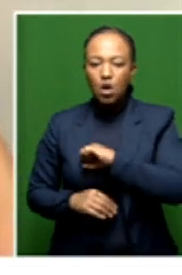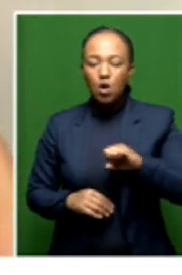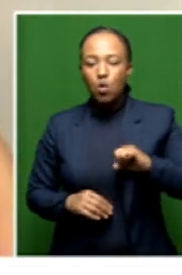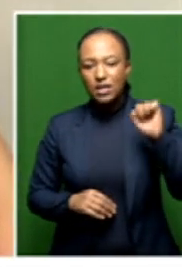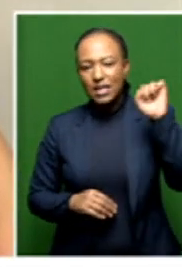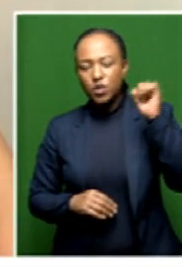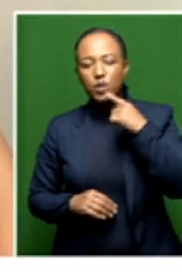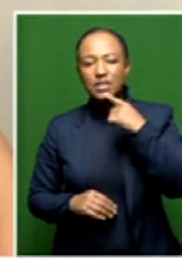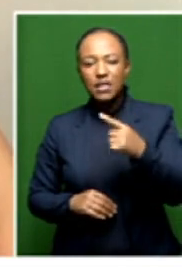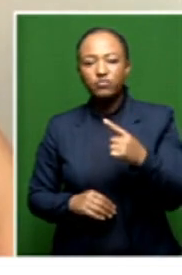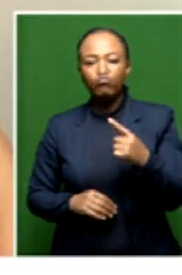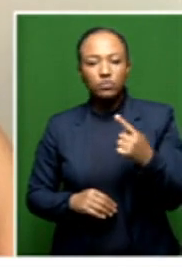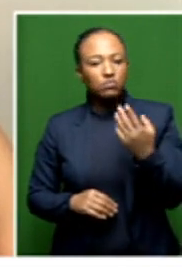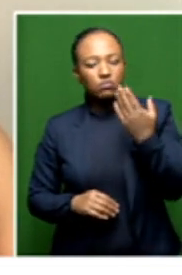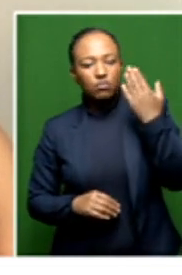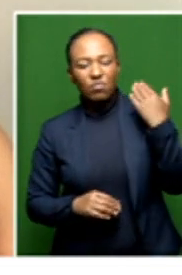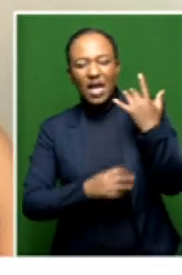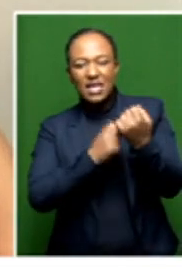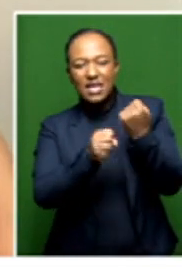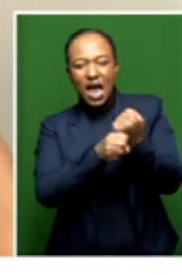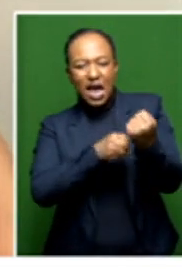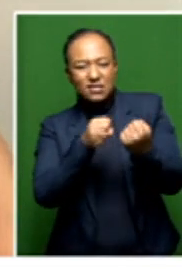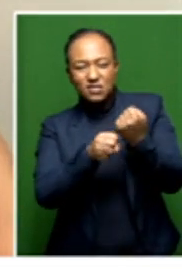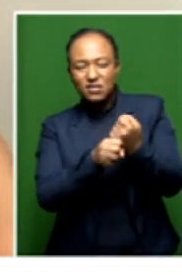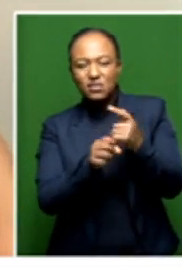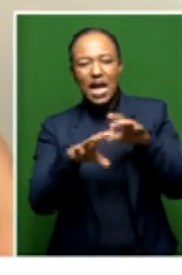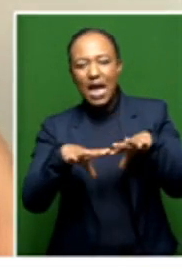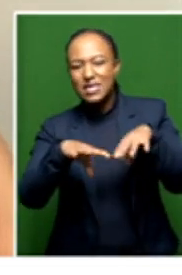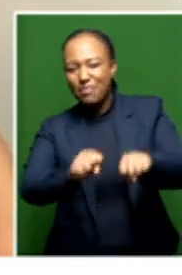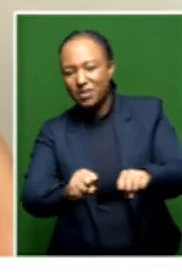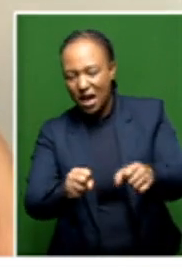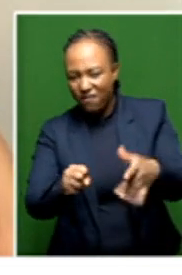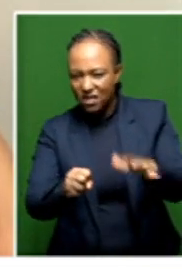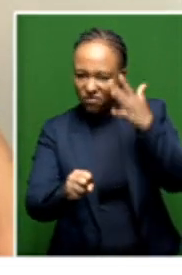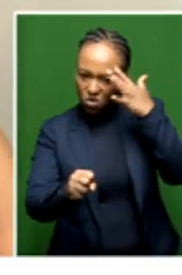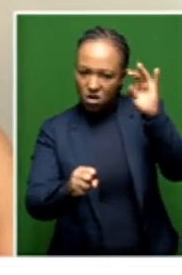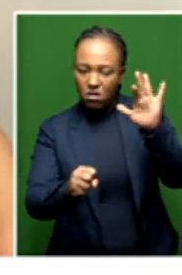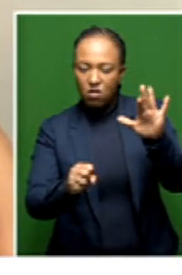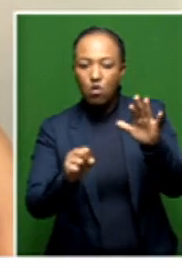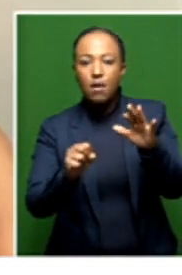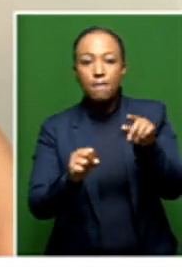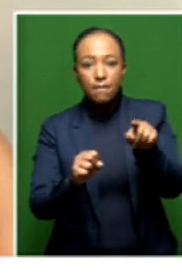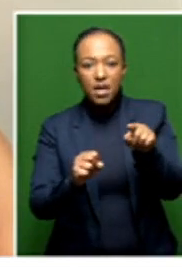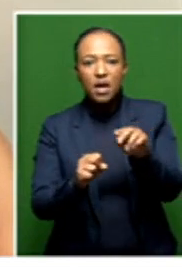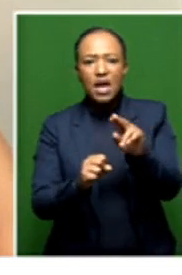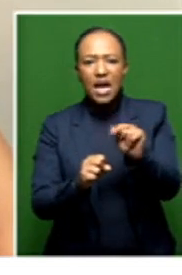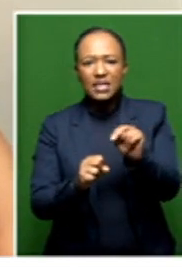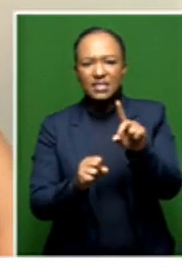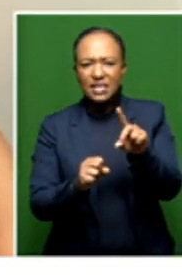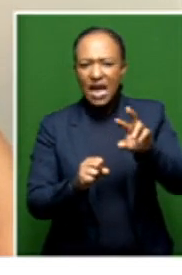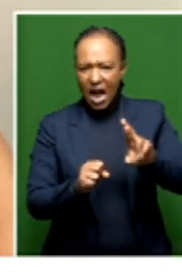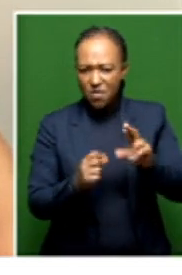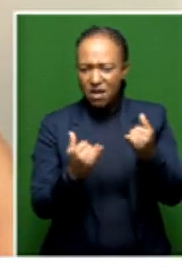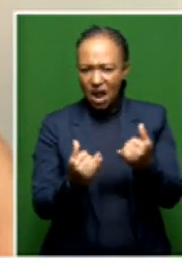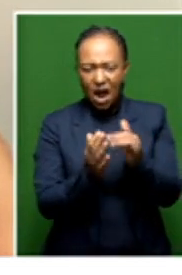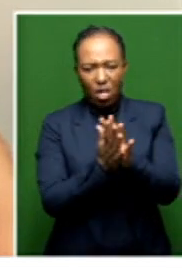as emerging from years of state capture, which has, of course, compromised the National Democratic Revolution. But if